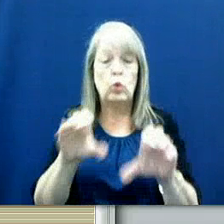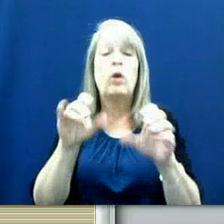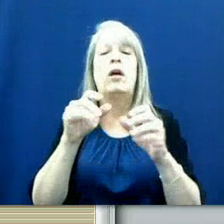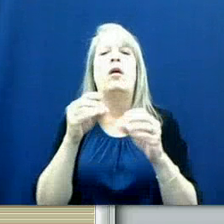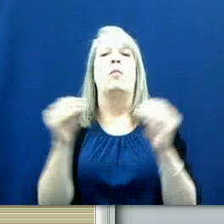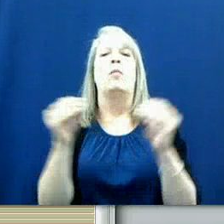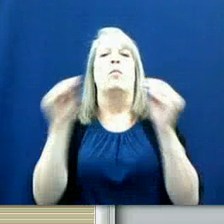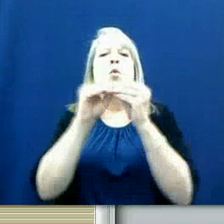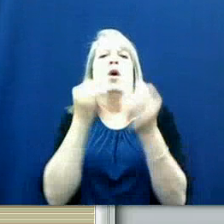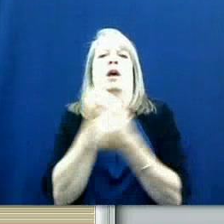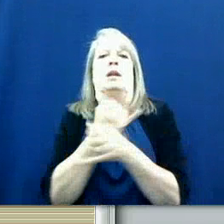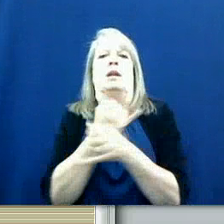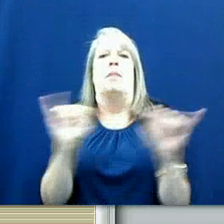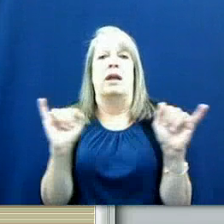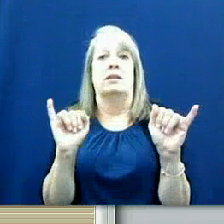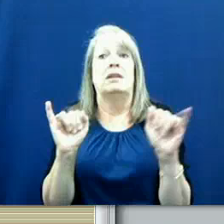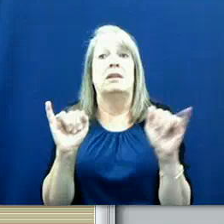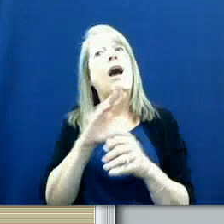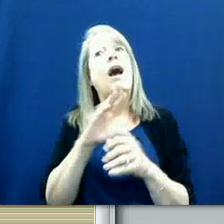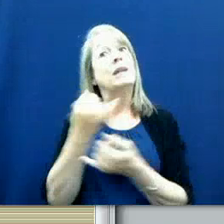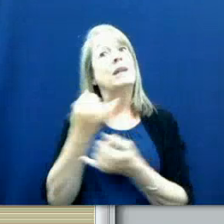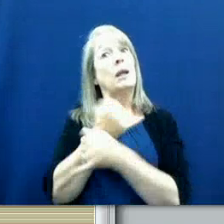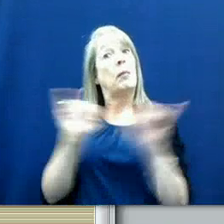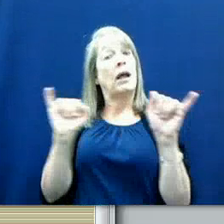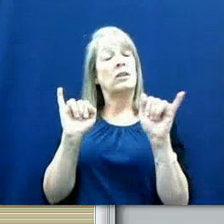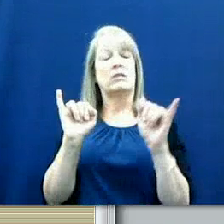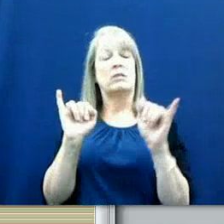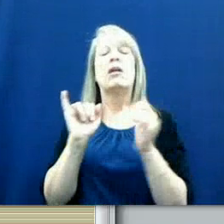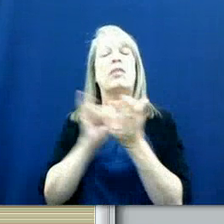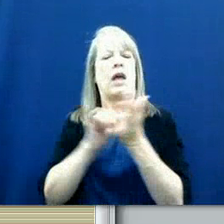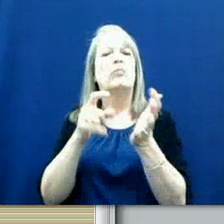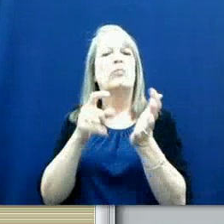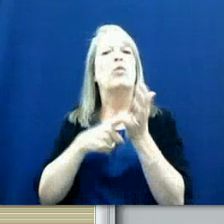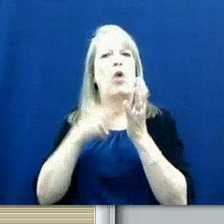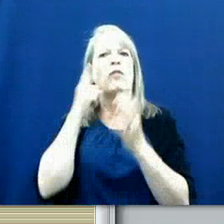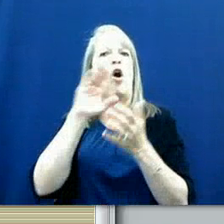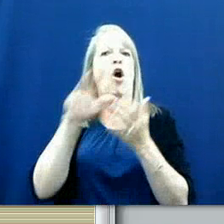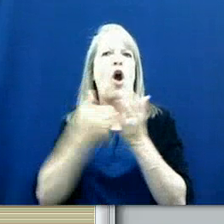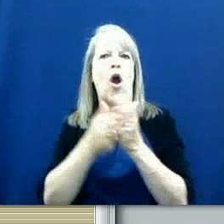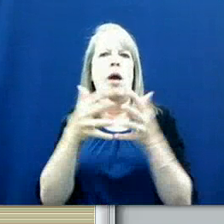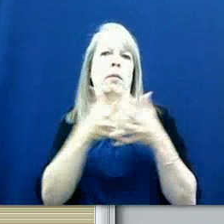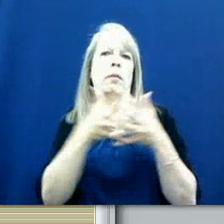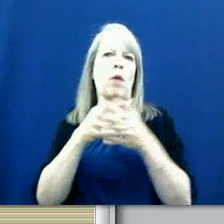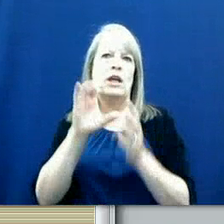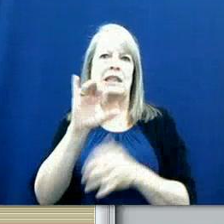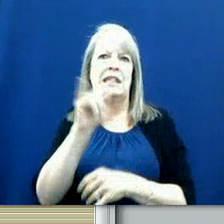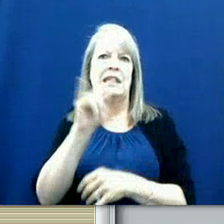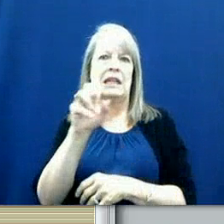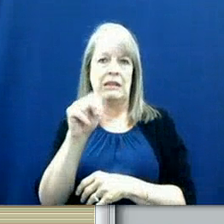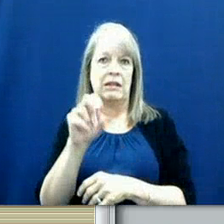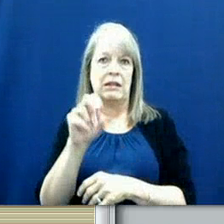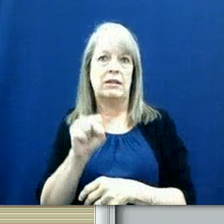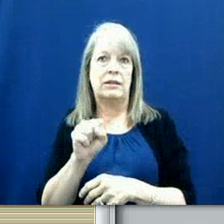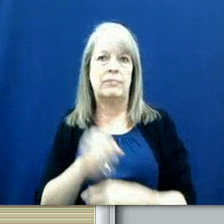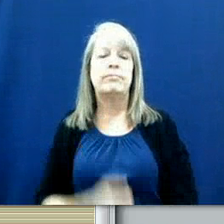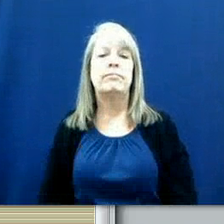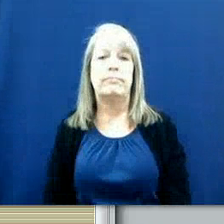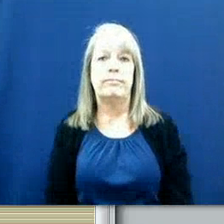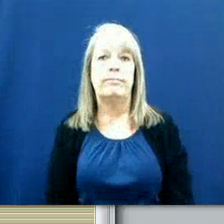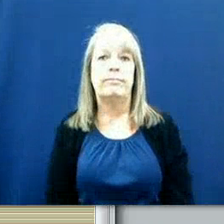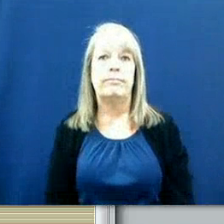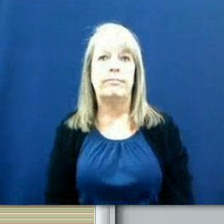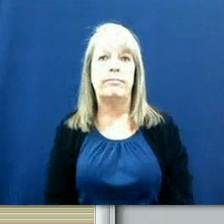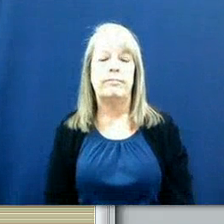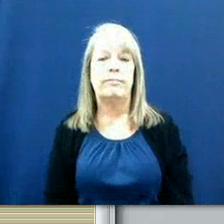independence is the right of all American citizens.